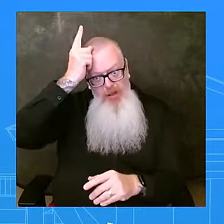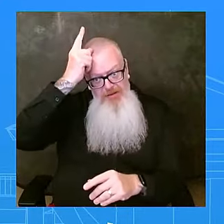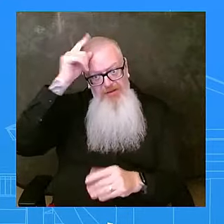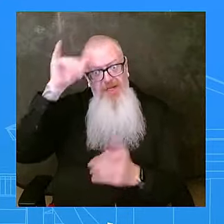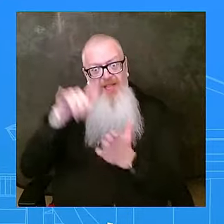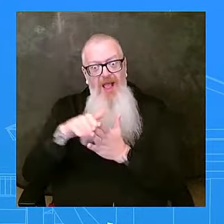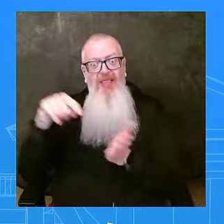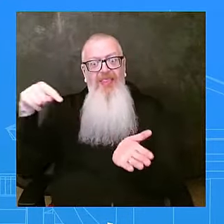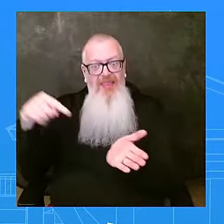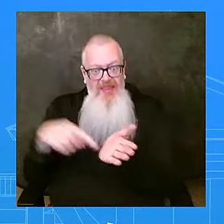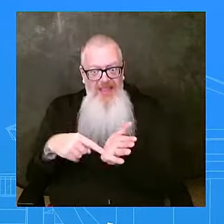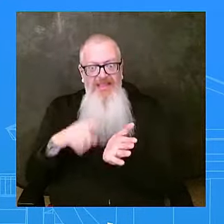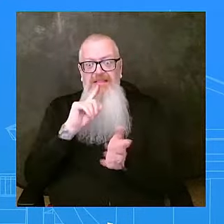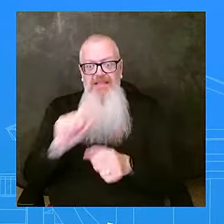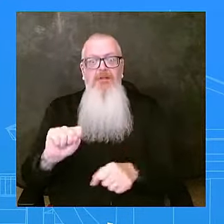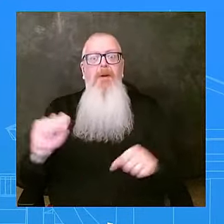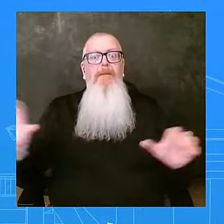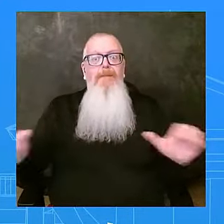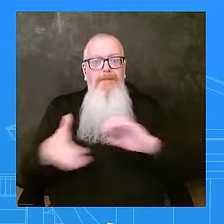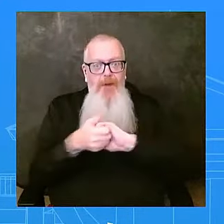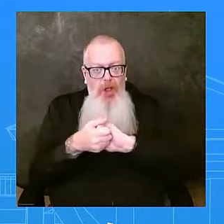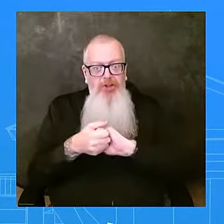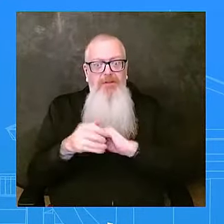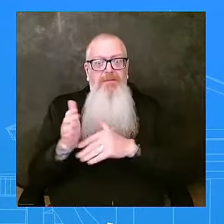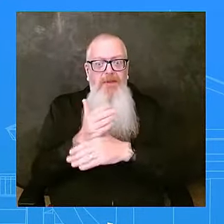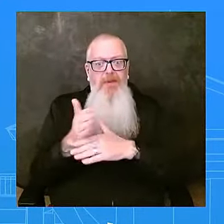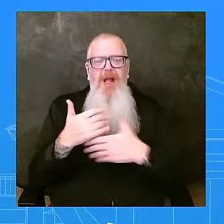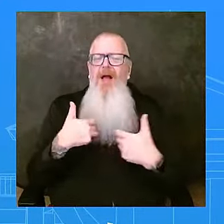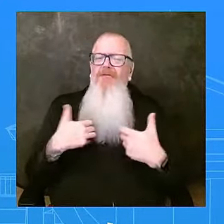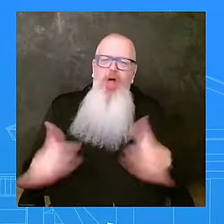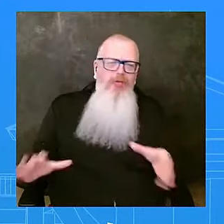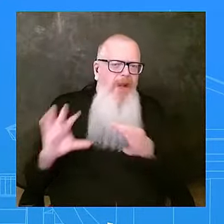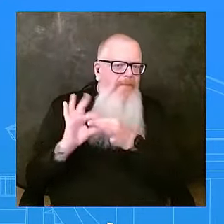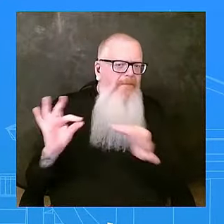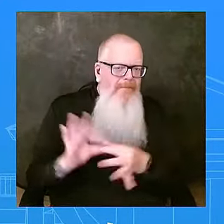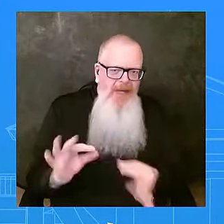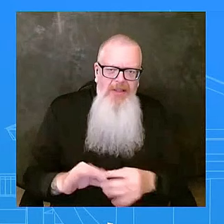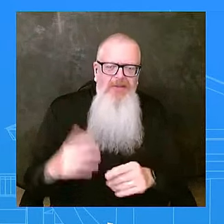This is a partnership. And we've said that before. We've said that throughout the last 3.5 years.